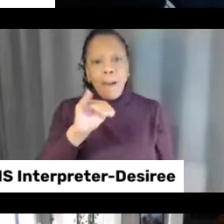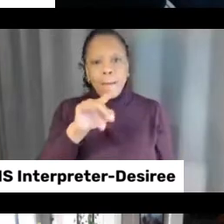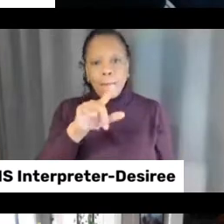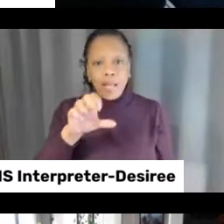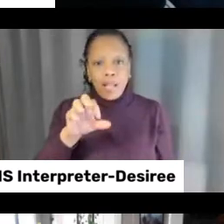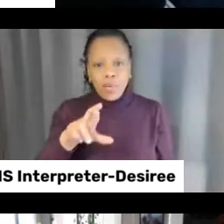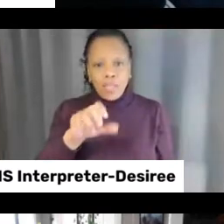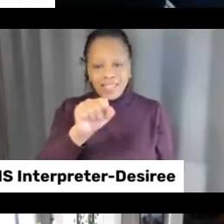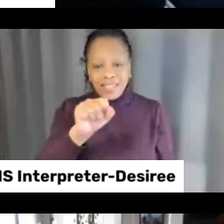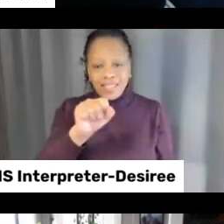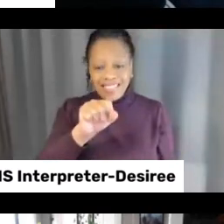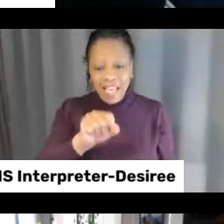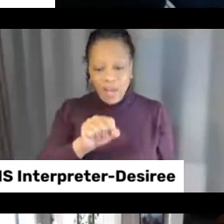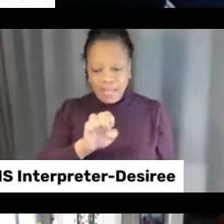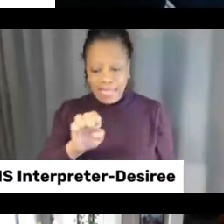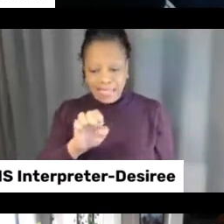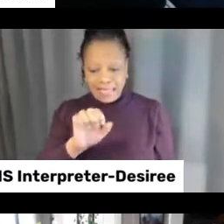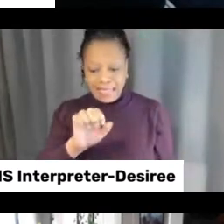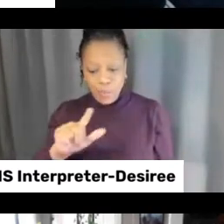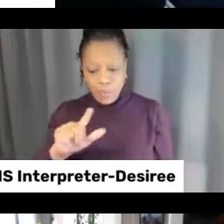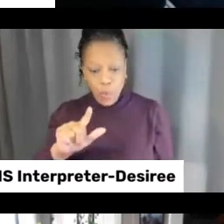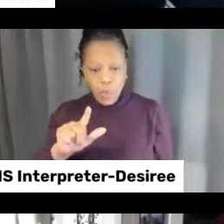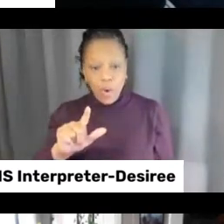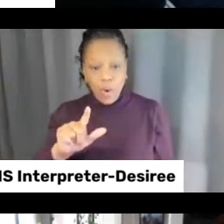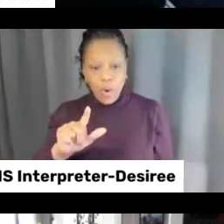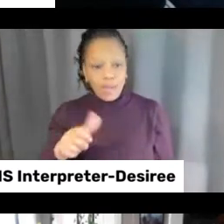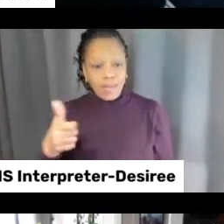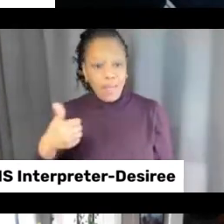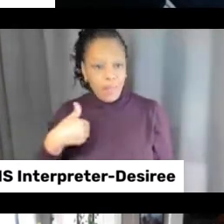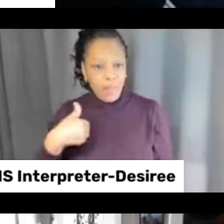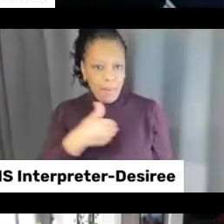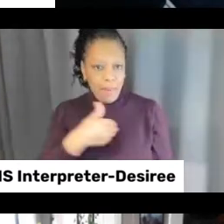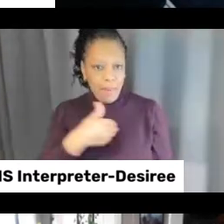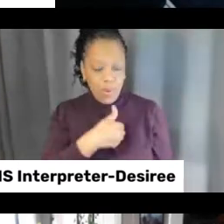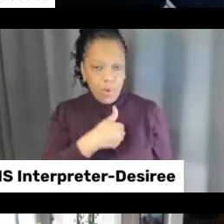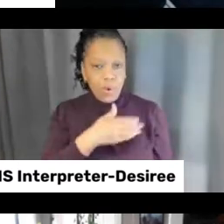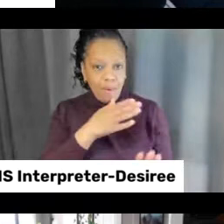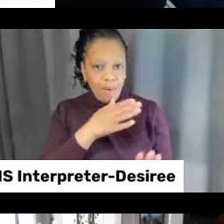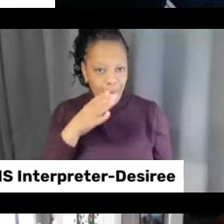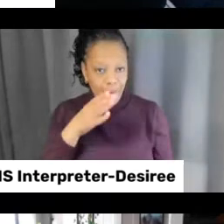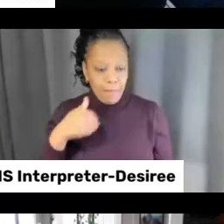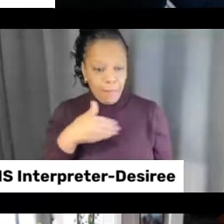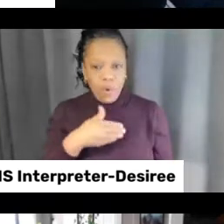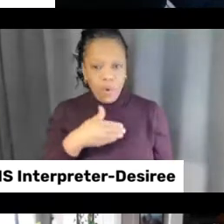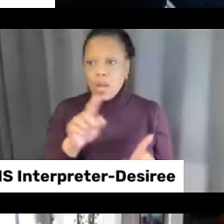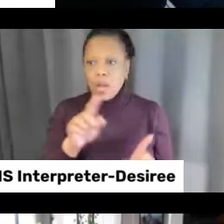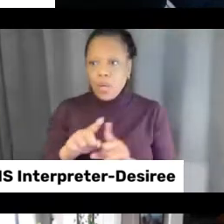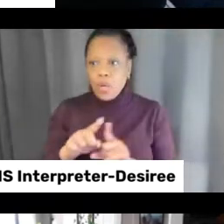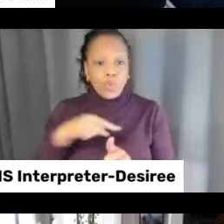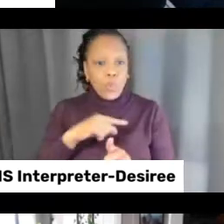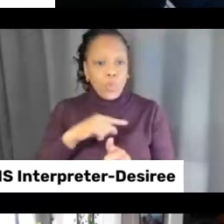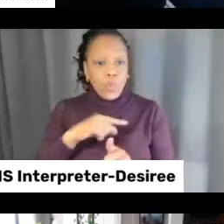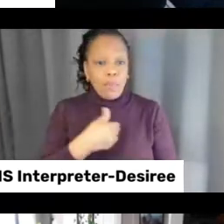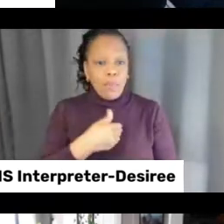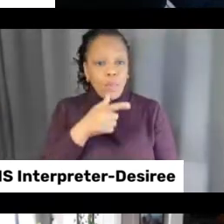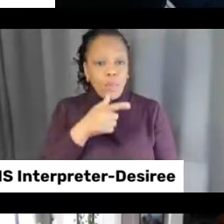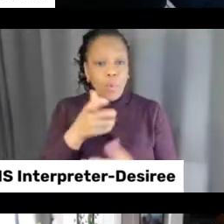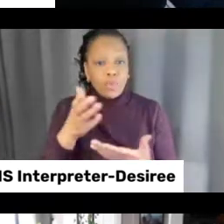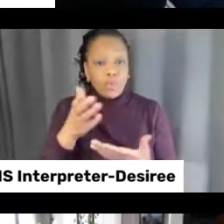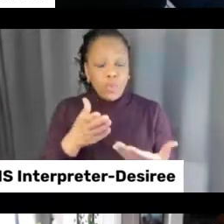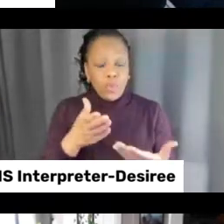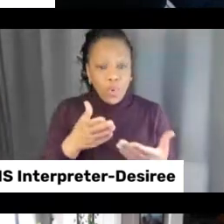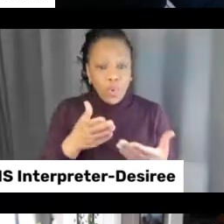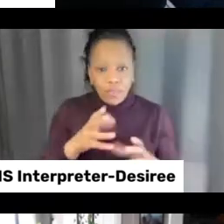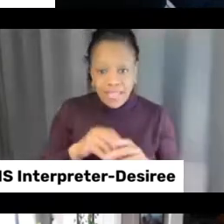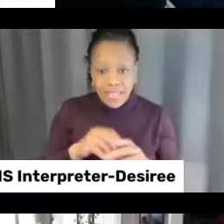Southeastern Illinois is another member. And then we also happen to have a member who serves on the